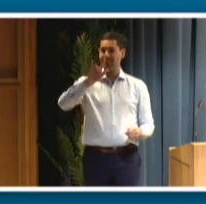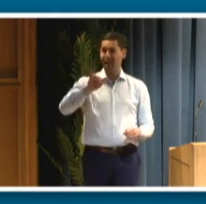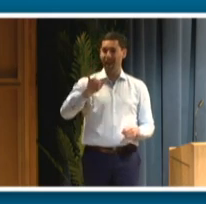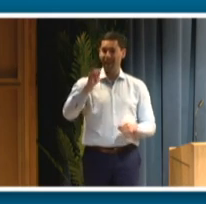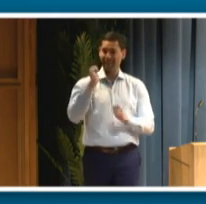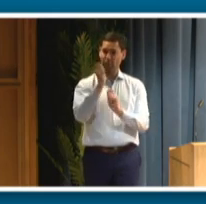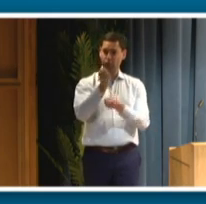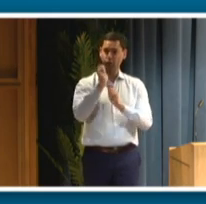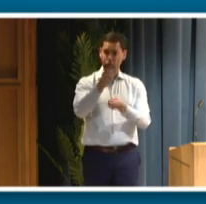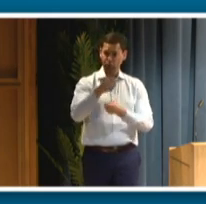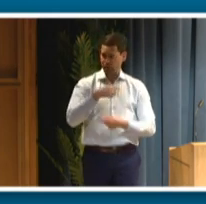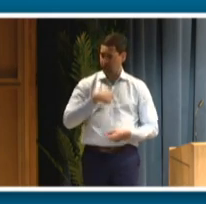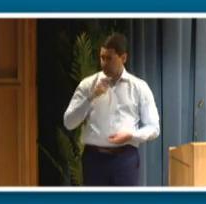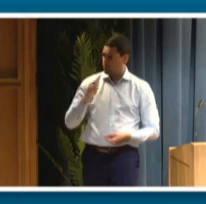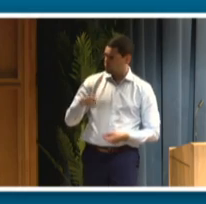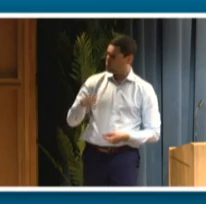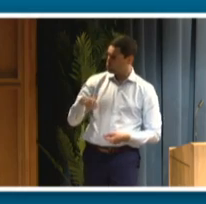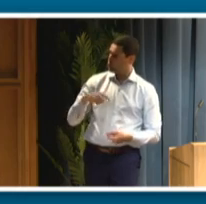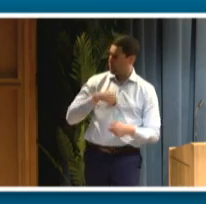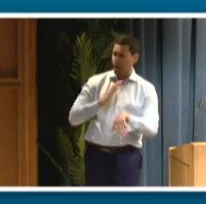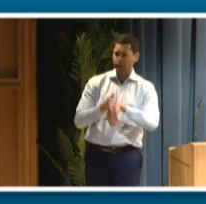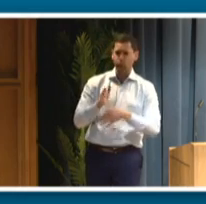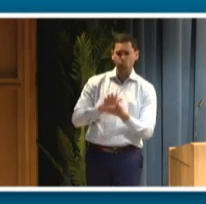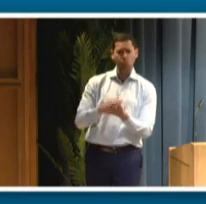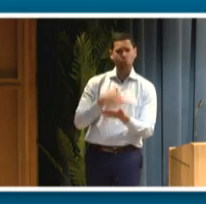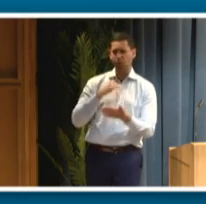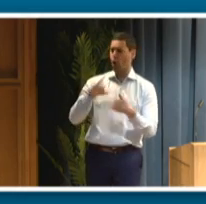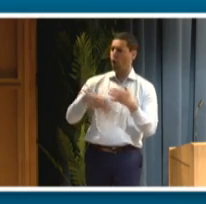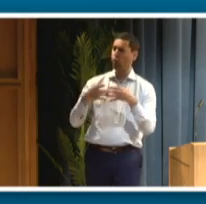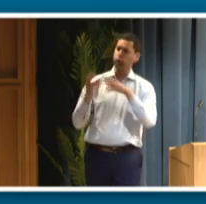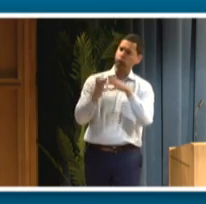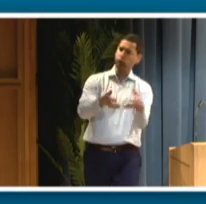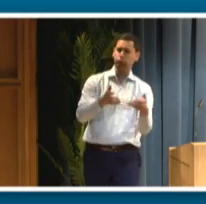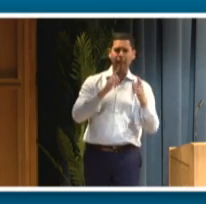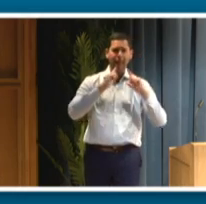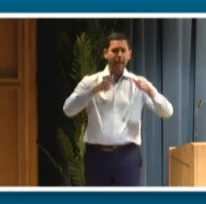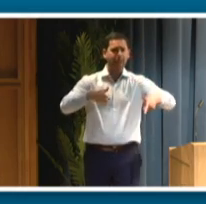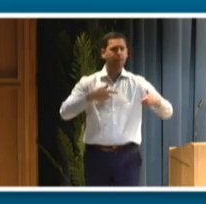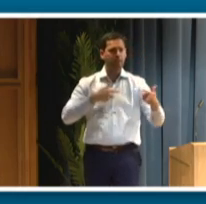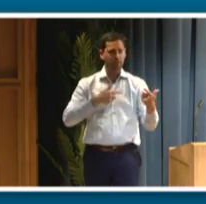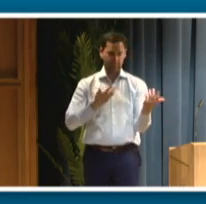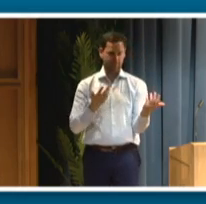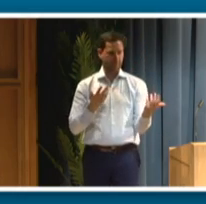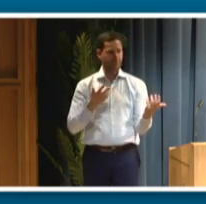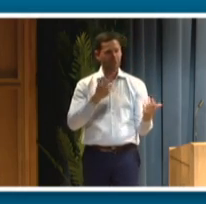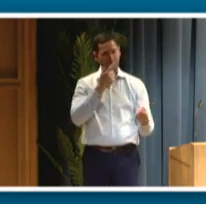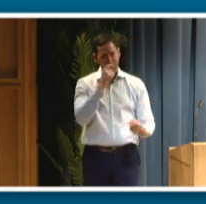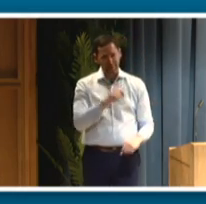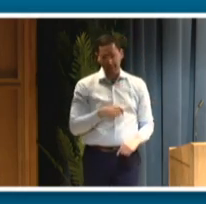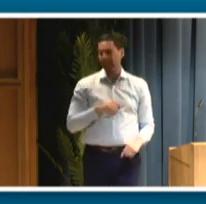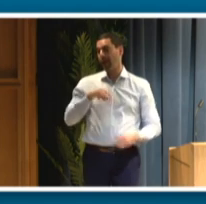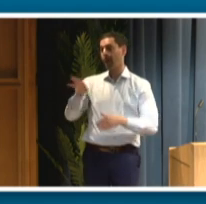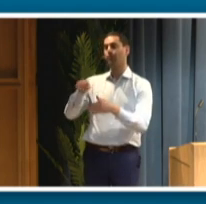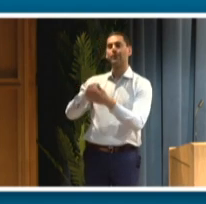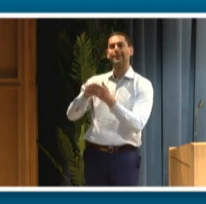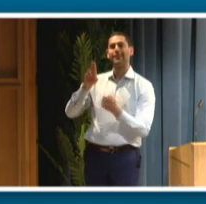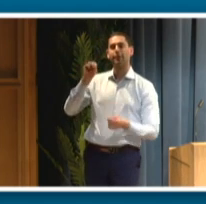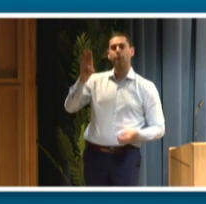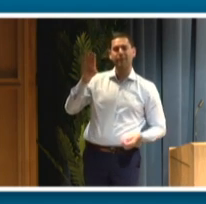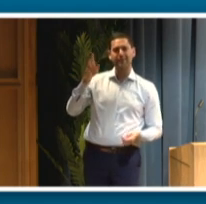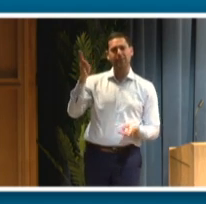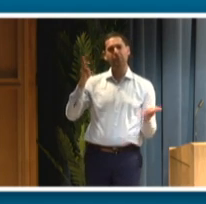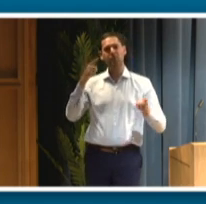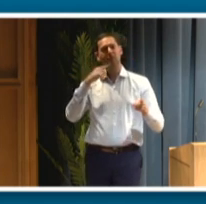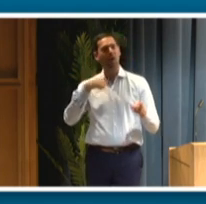We go after school, we walk down to the lake, right? And it's this interesting thing that I could have never known. I was in Nebraska, and kids are like, oh man, I love it here. We got our own